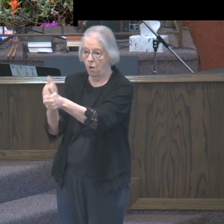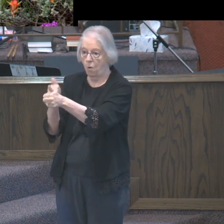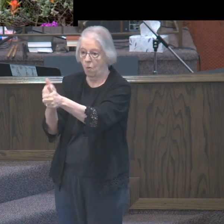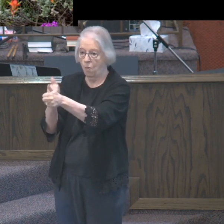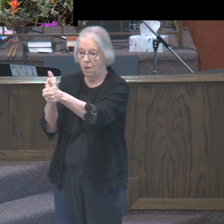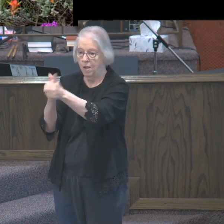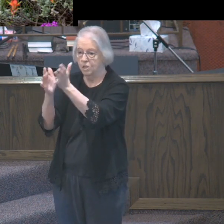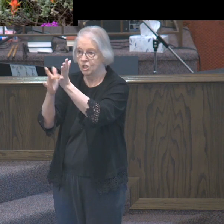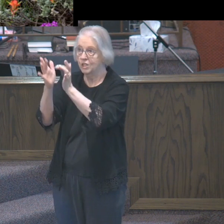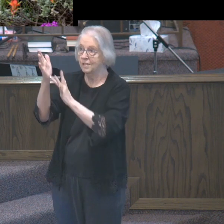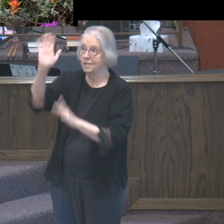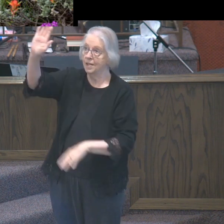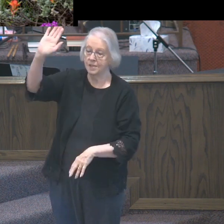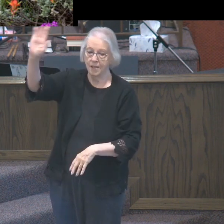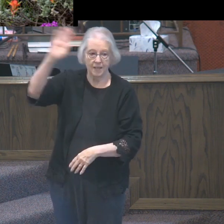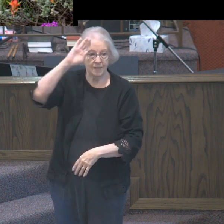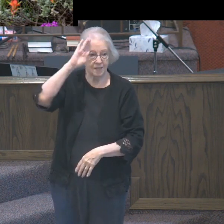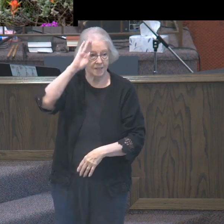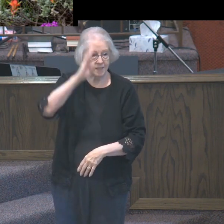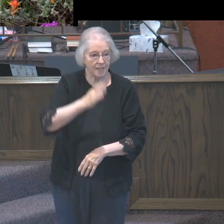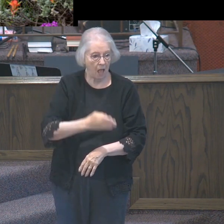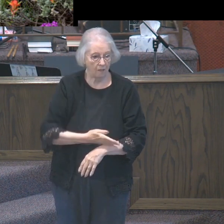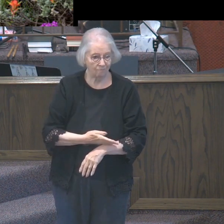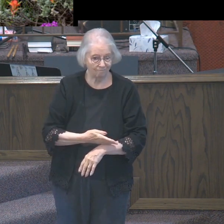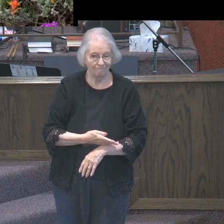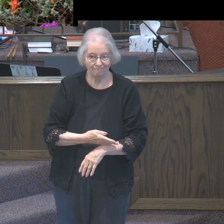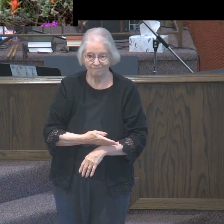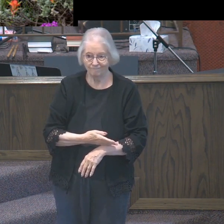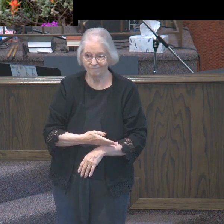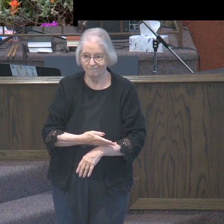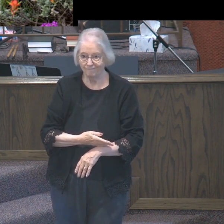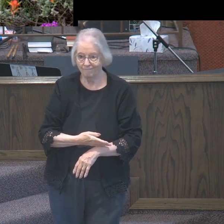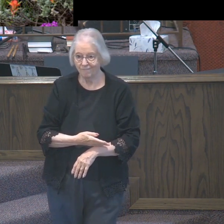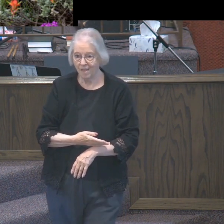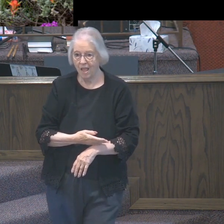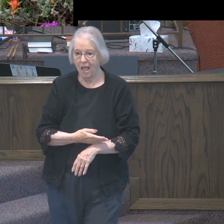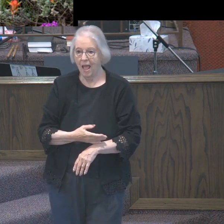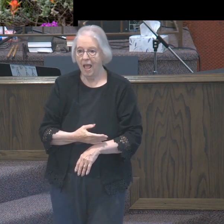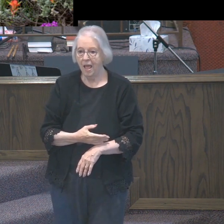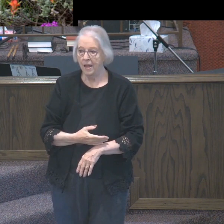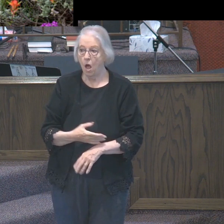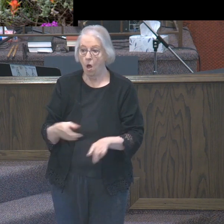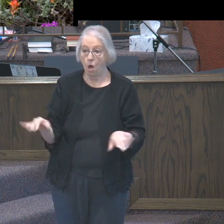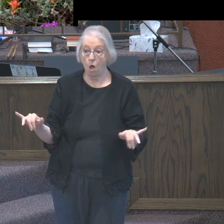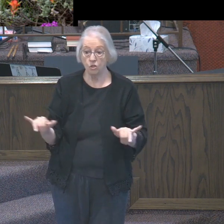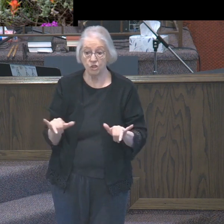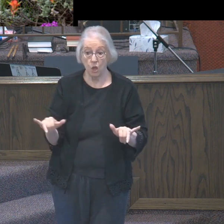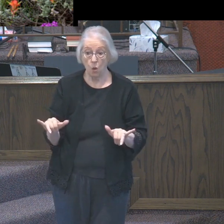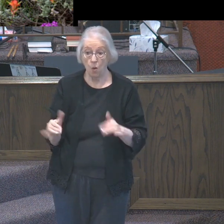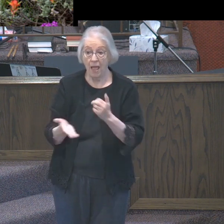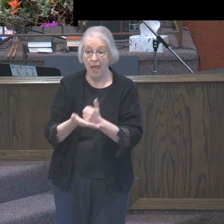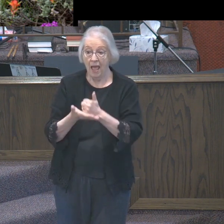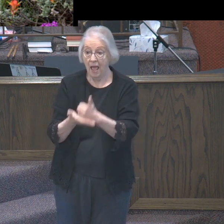as well as help me to answer those that come to me questioning